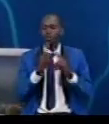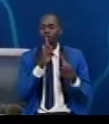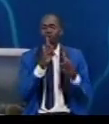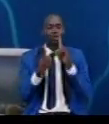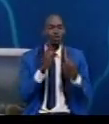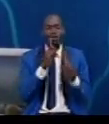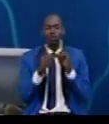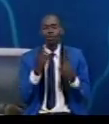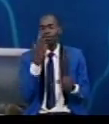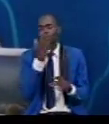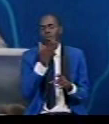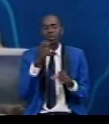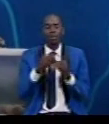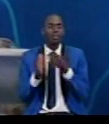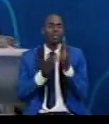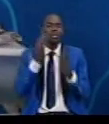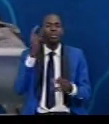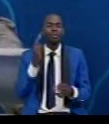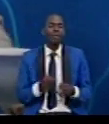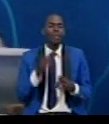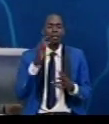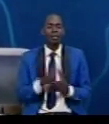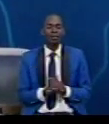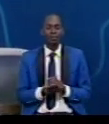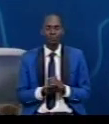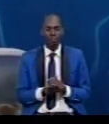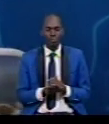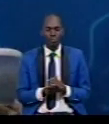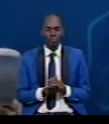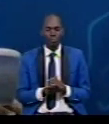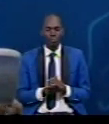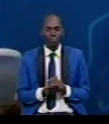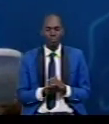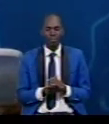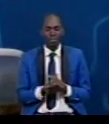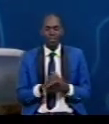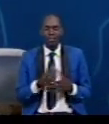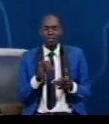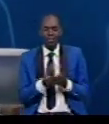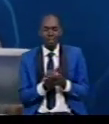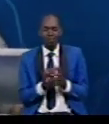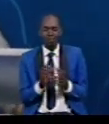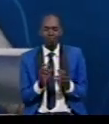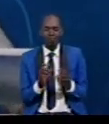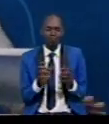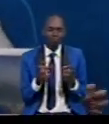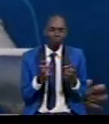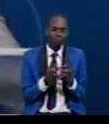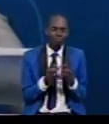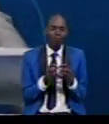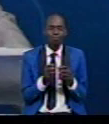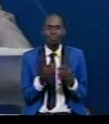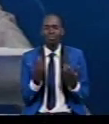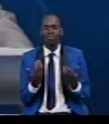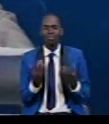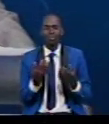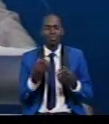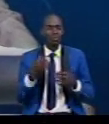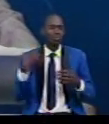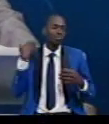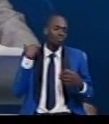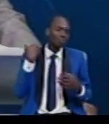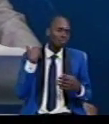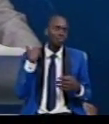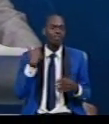in Jesus' name. Stiff joints, elbow, shoulder, ankle,